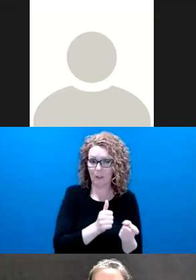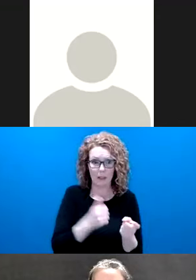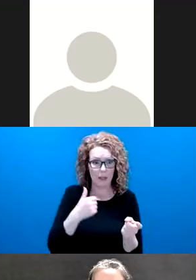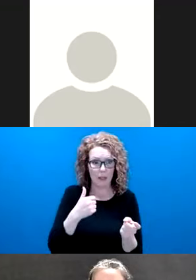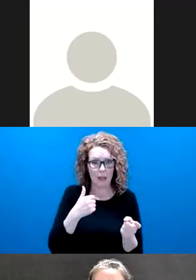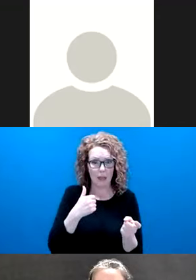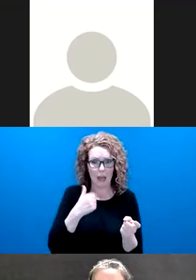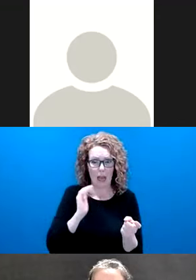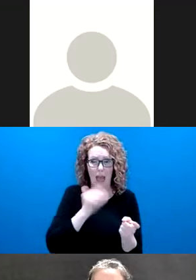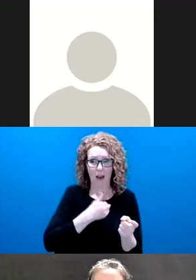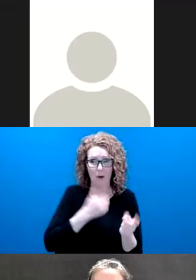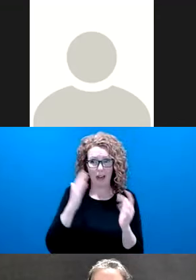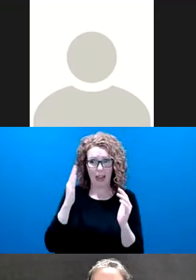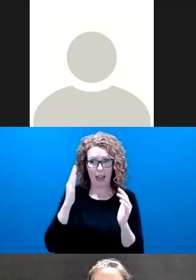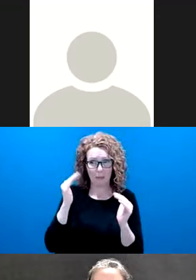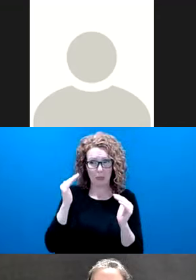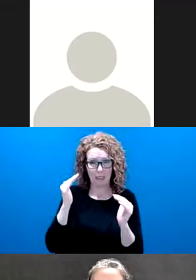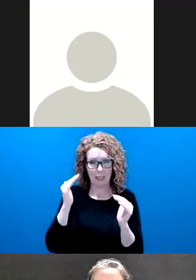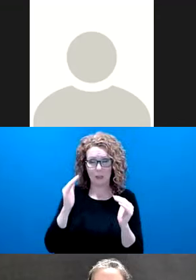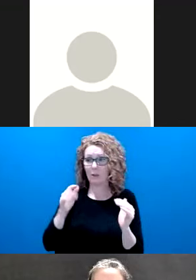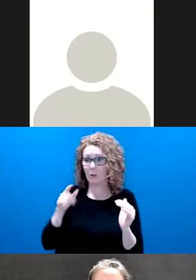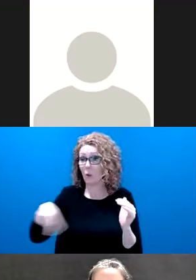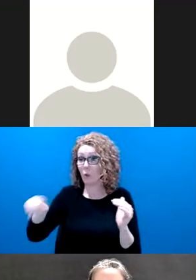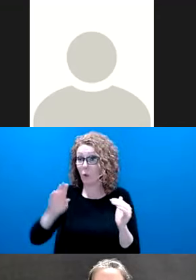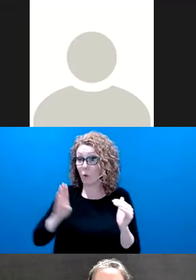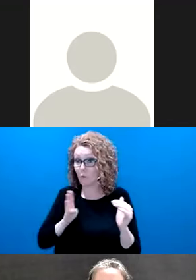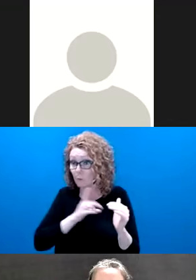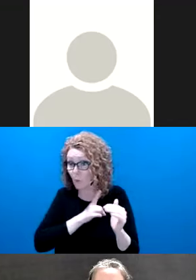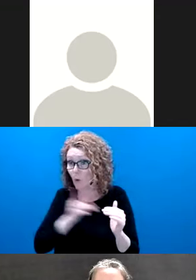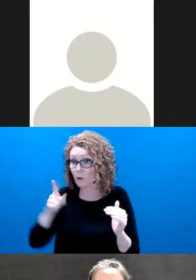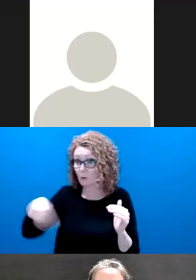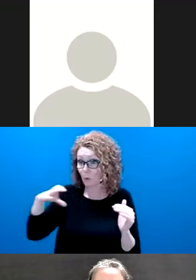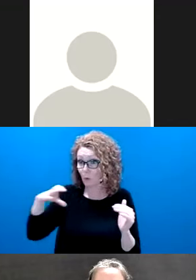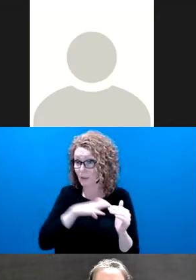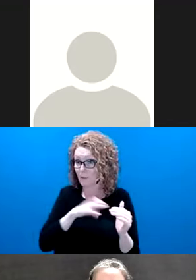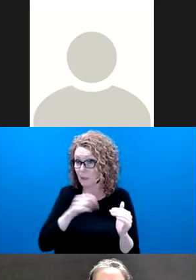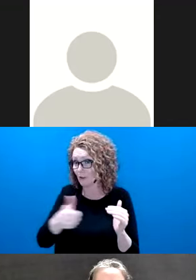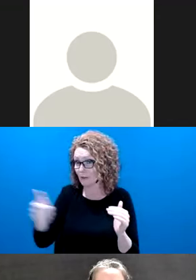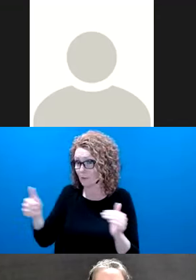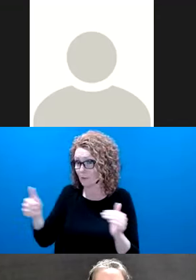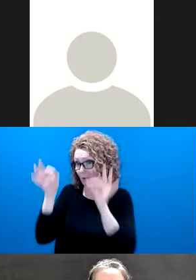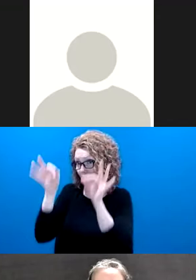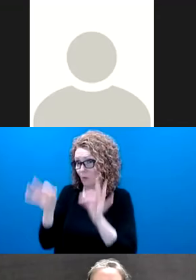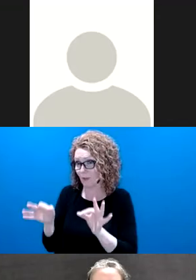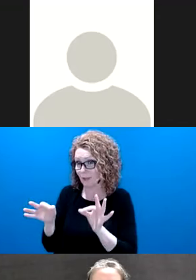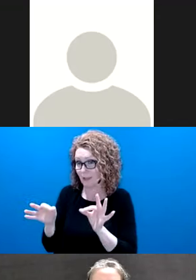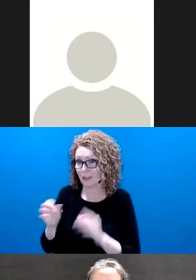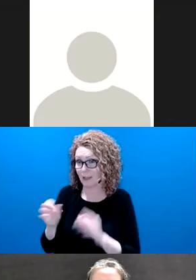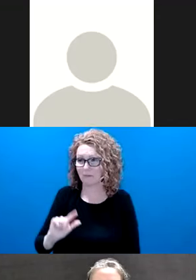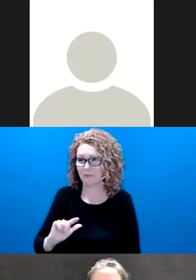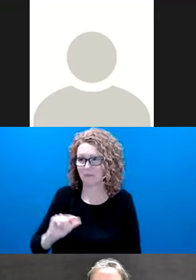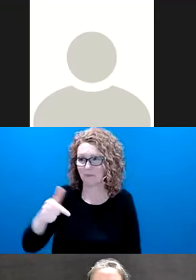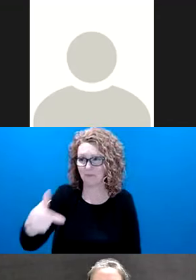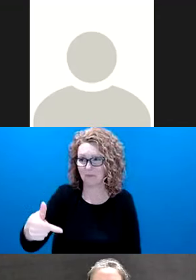I think our expectation is that board and commissions would be making those decisions, but whether this rulemaking should